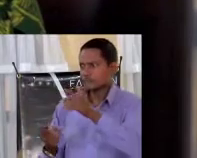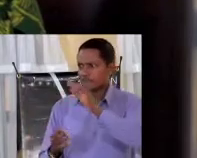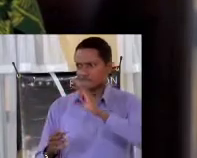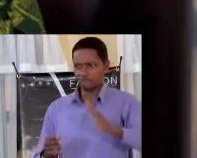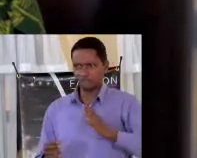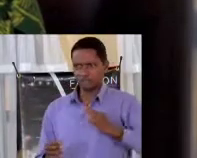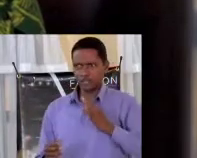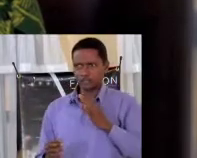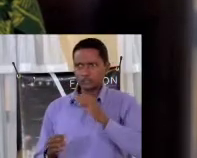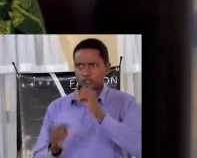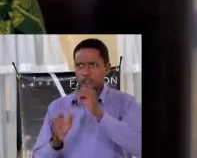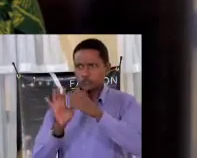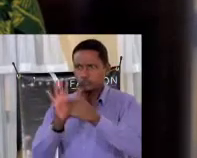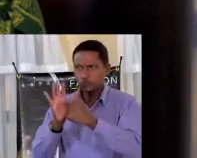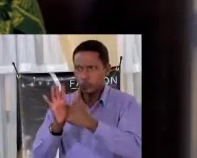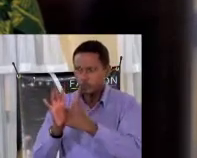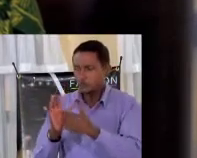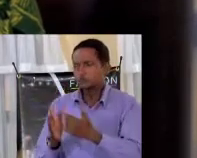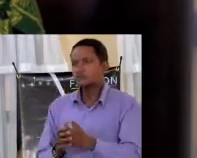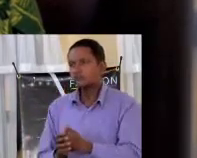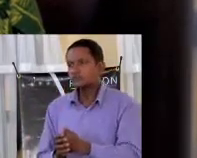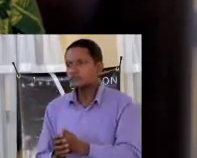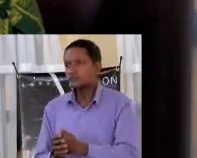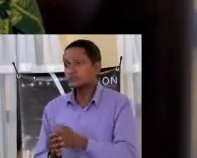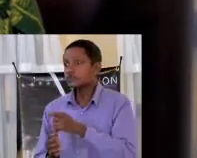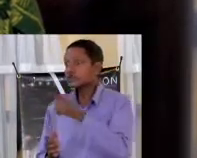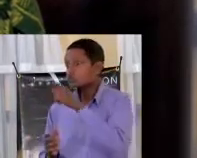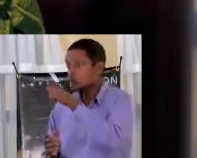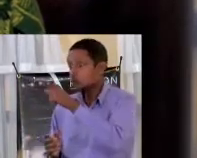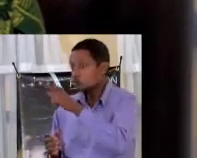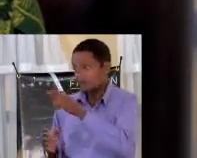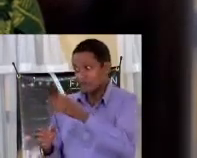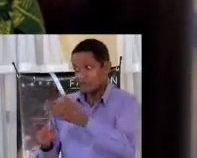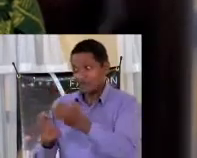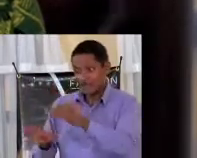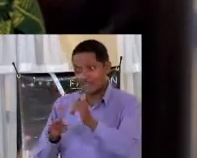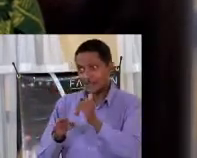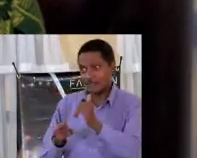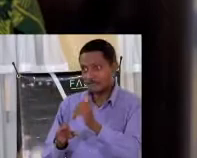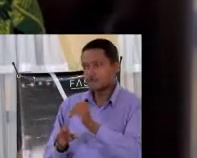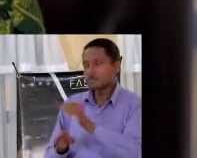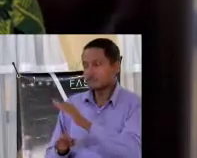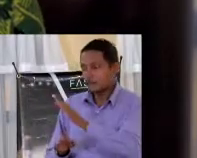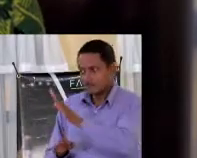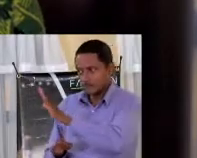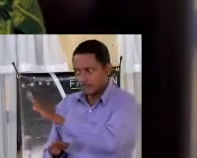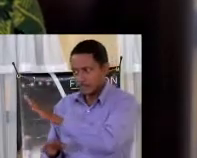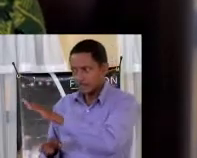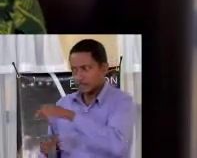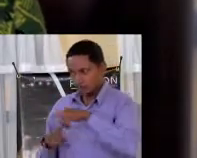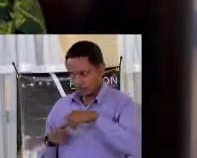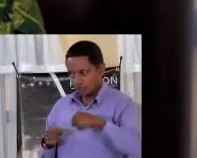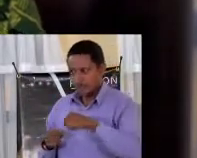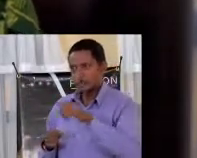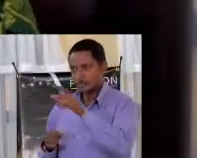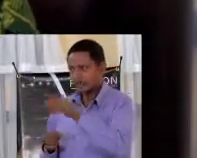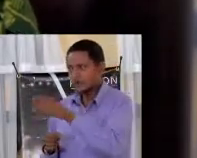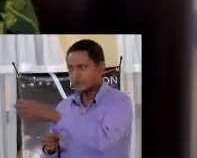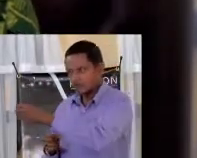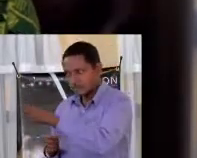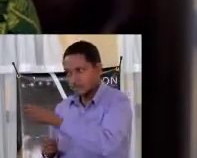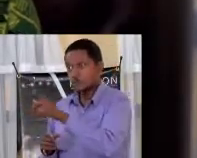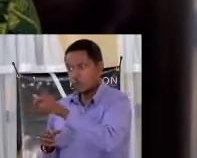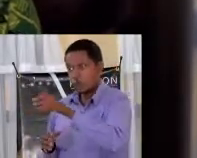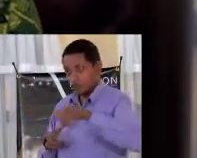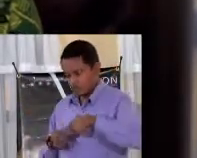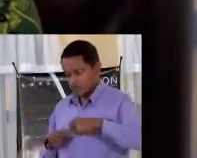show, at the buyer's meeting, ensure that when you leave, you get their brand in your hand. That they leave, you leave them with